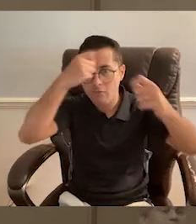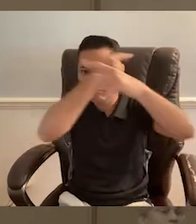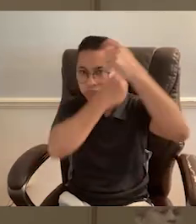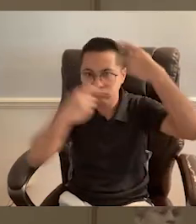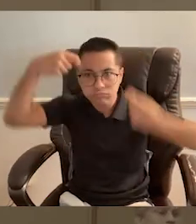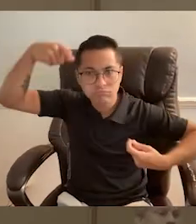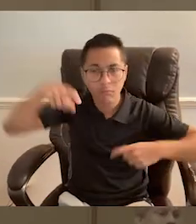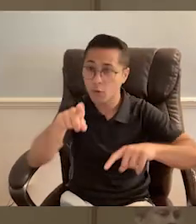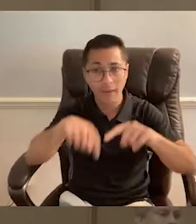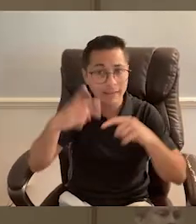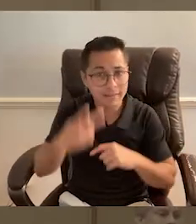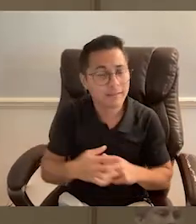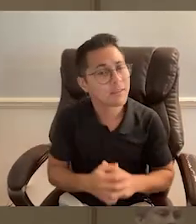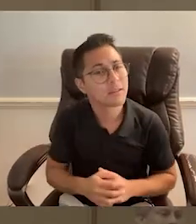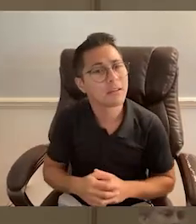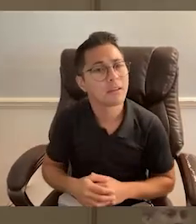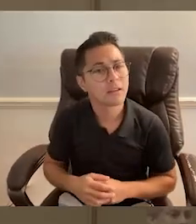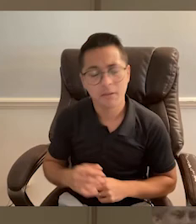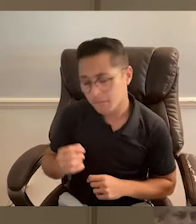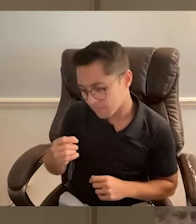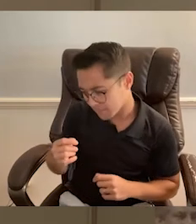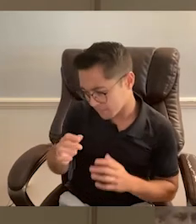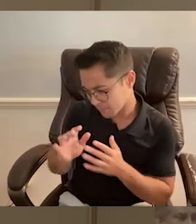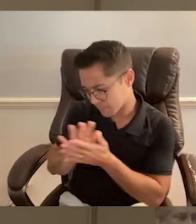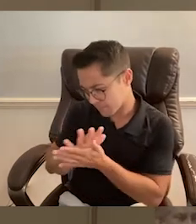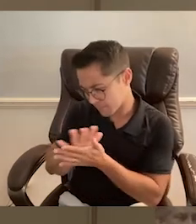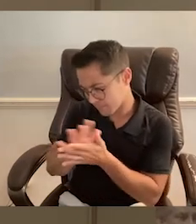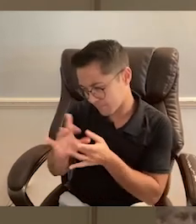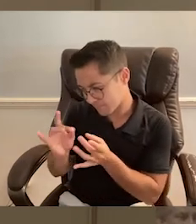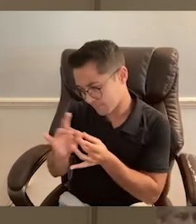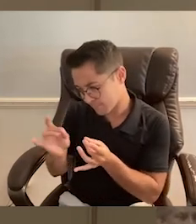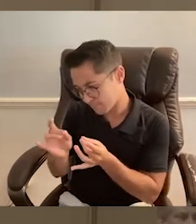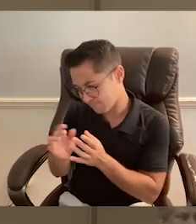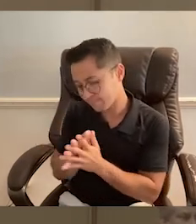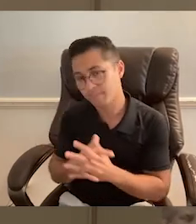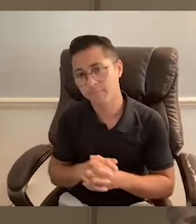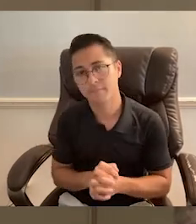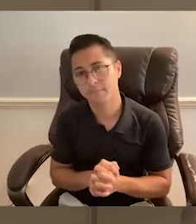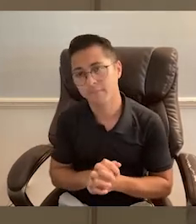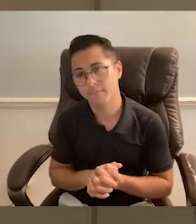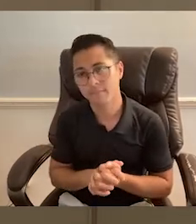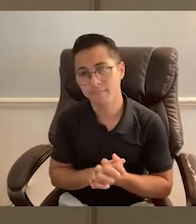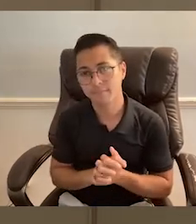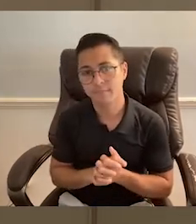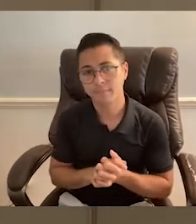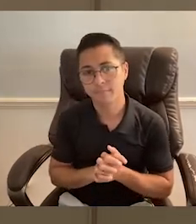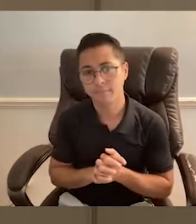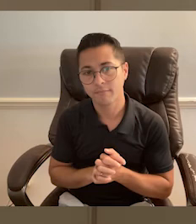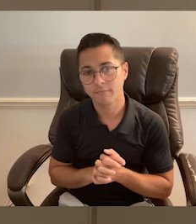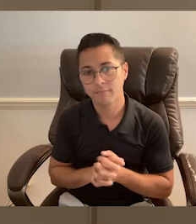So when we go, I'm sorry I missed the first few minutes, but when we have a product idea and we have a